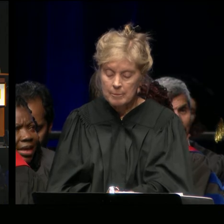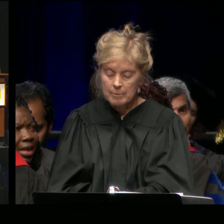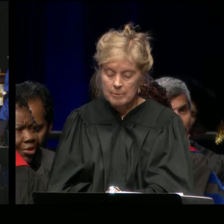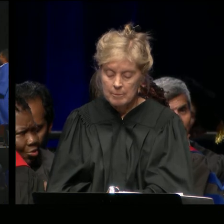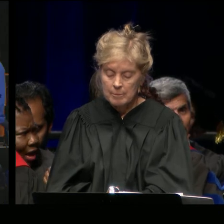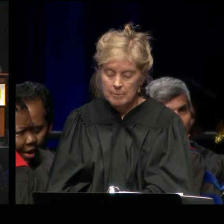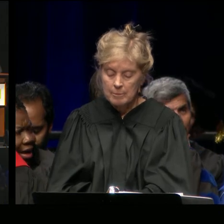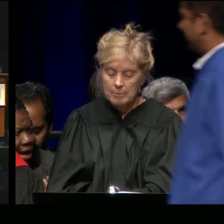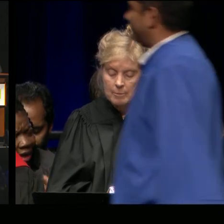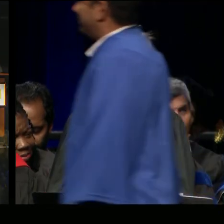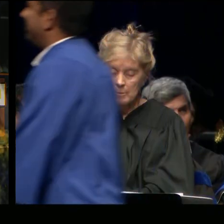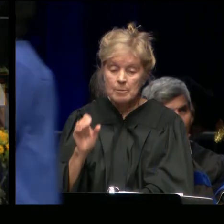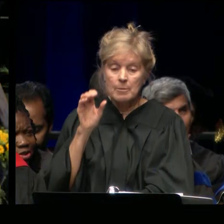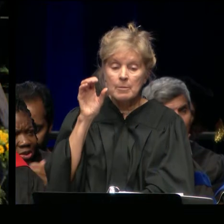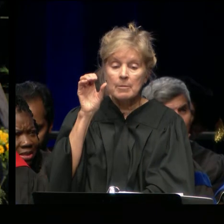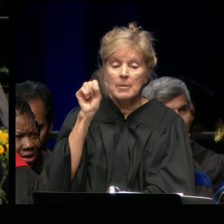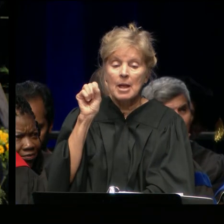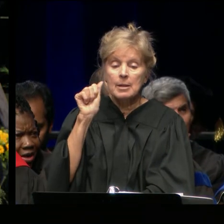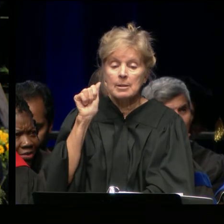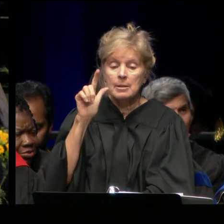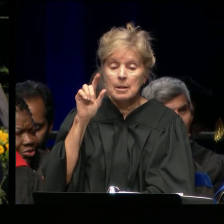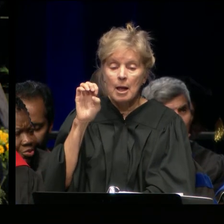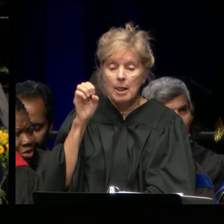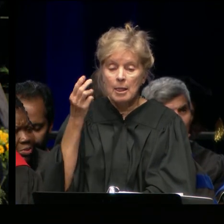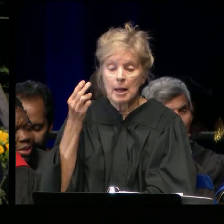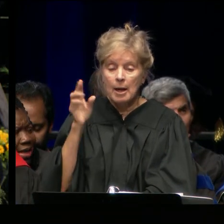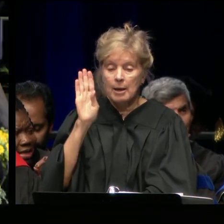Saleh Ahmed Bapi.